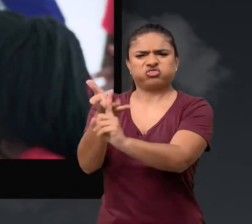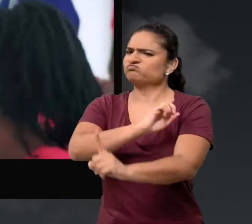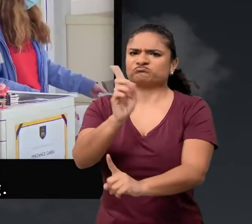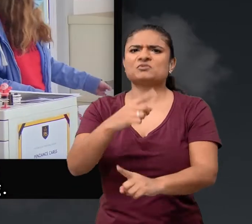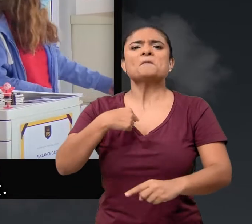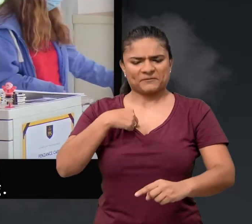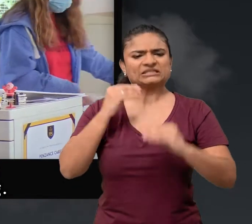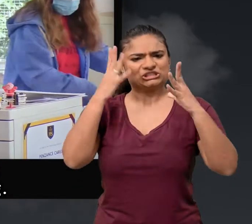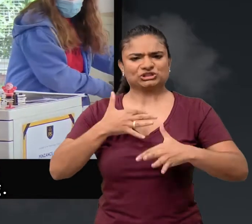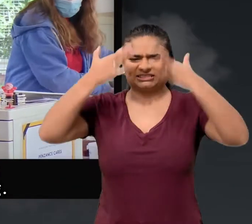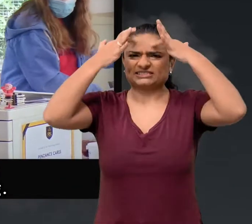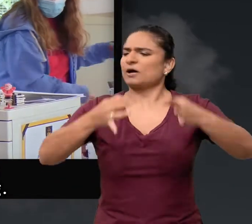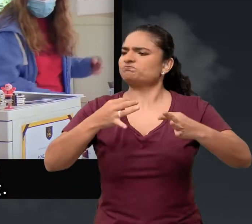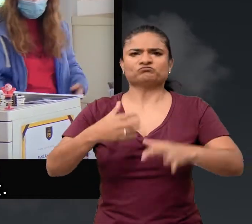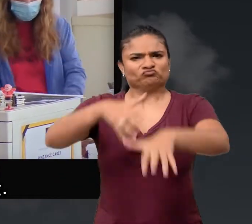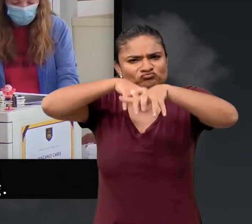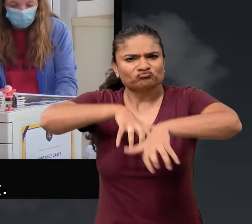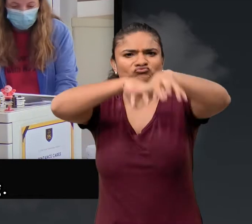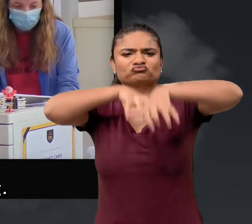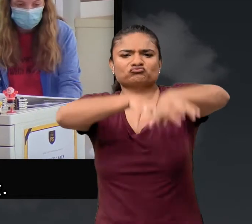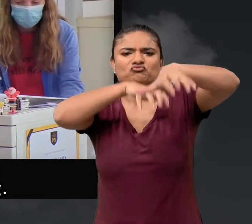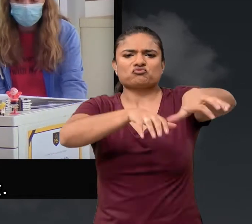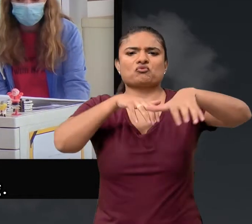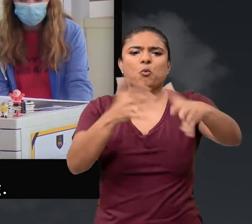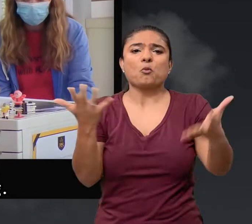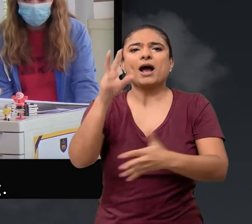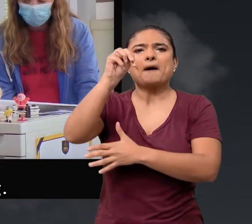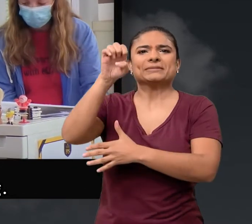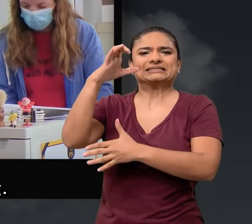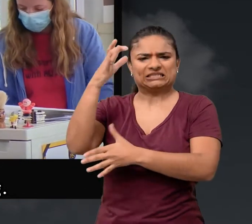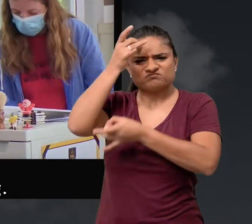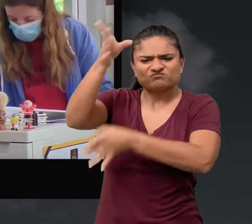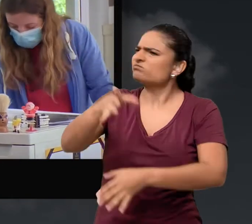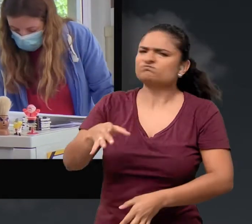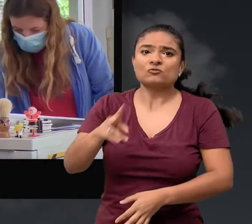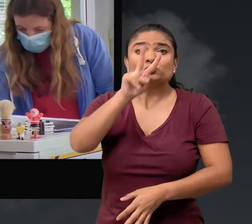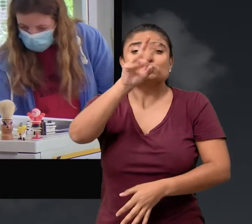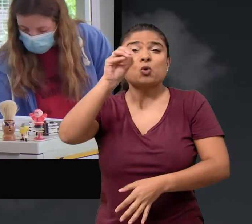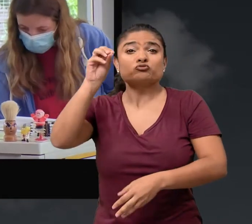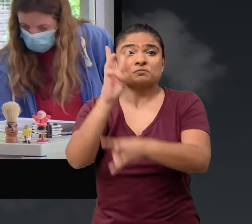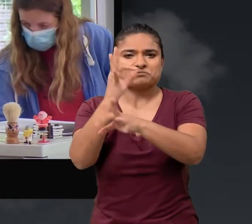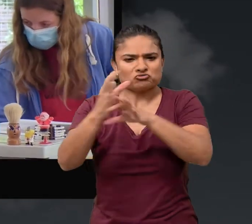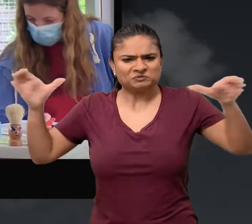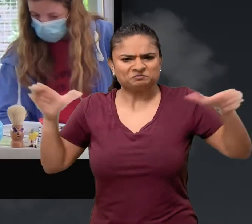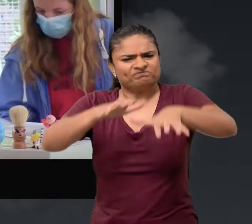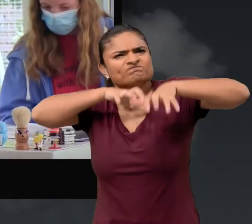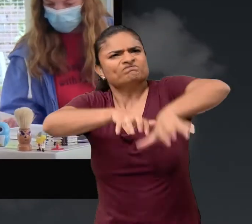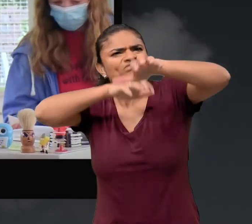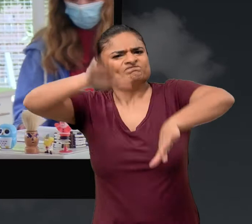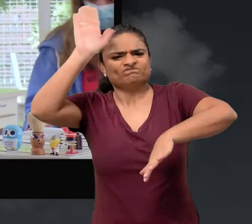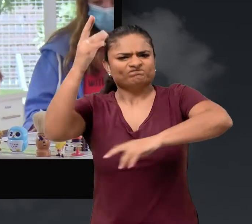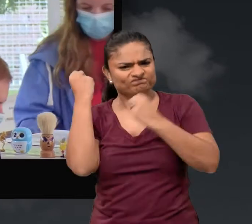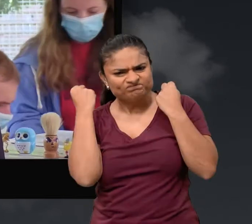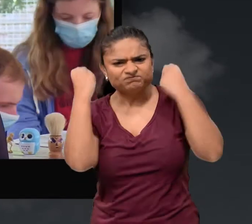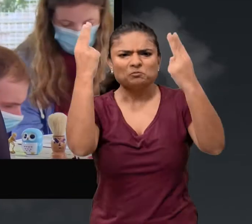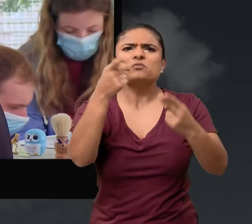autism. We basically frog marched the MEC at the time in a Cronje to a meeting. Over 200 parents attended, and they stood